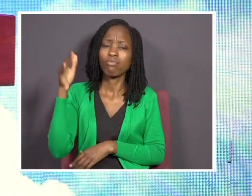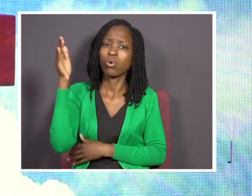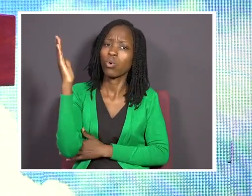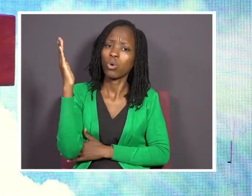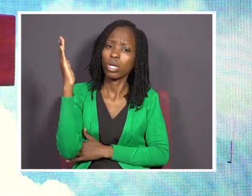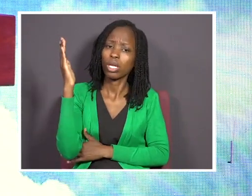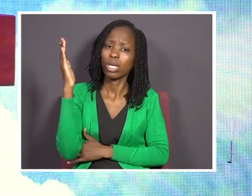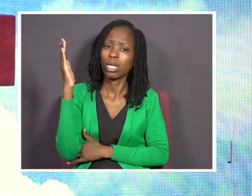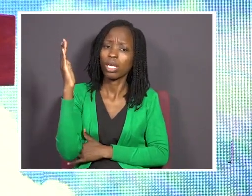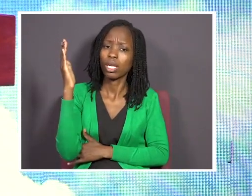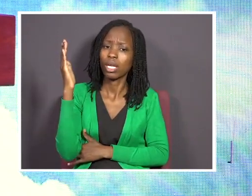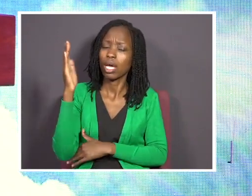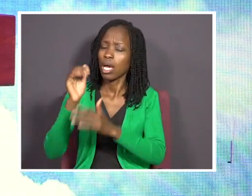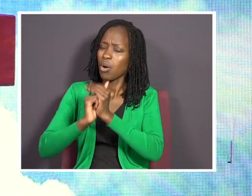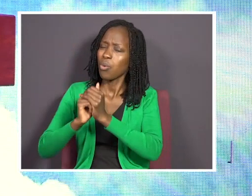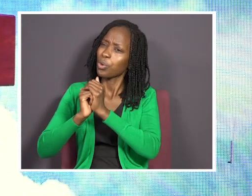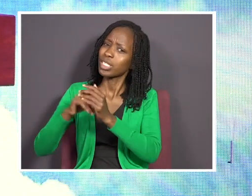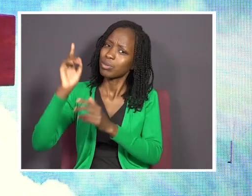know, adores himself.